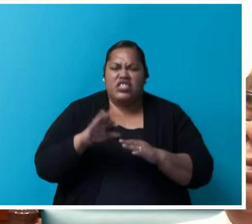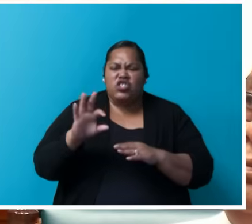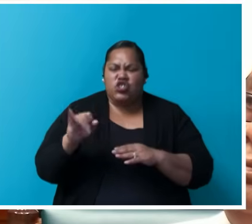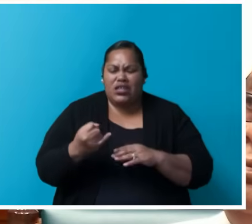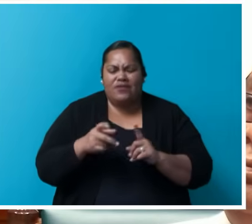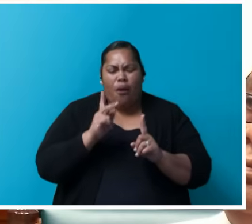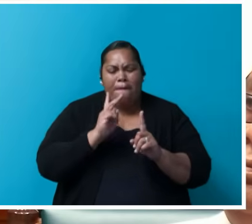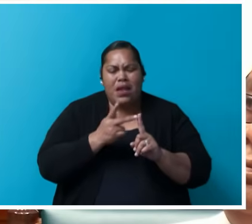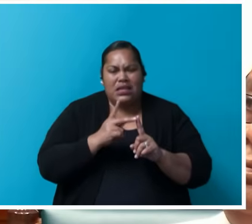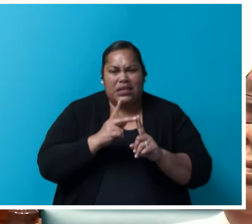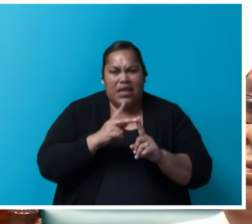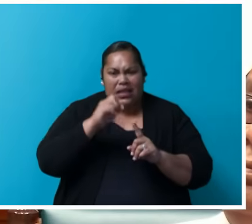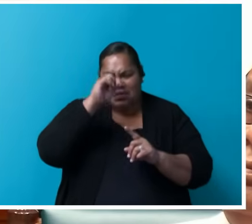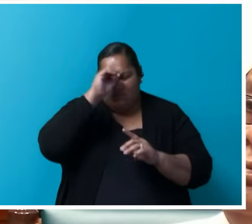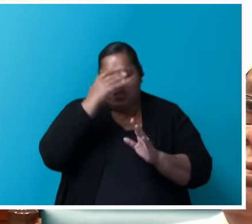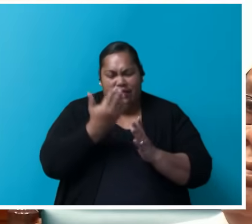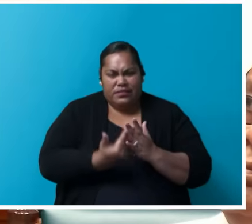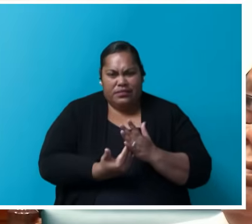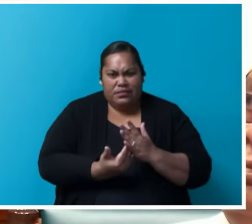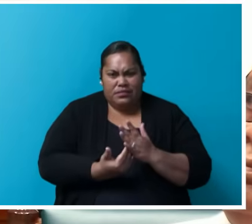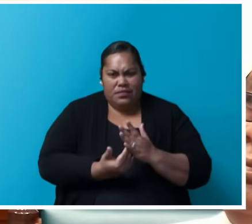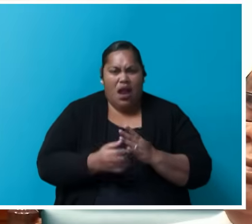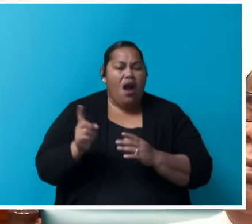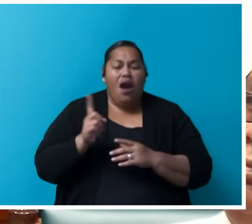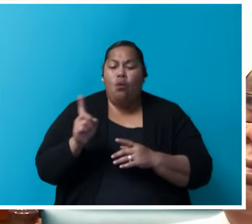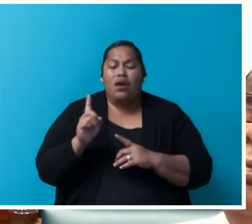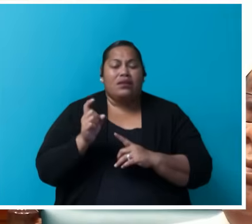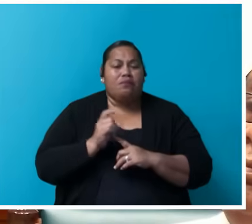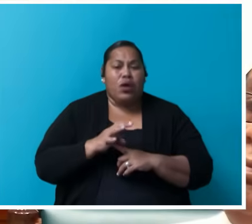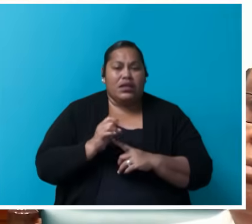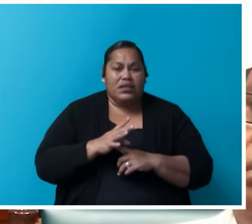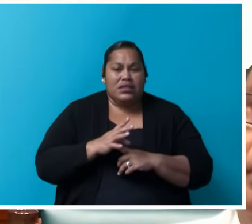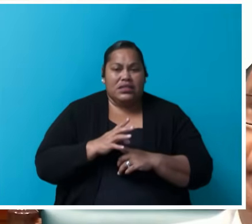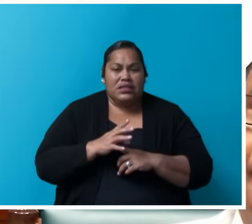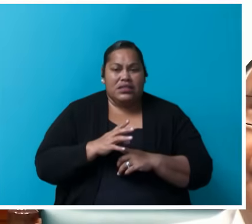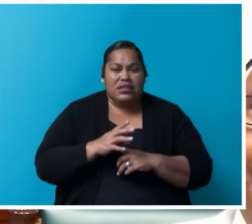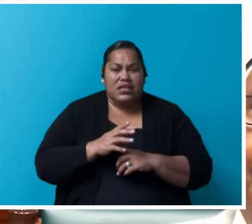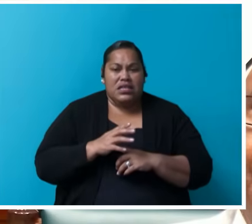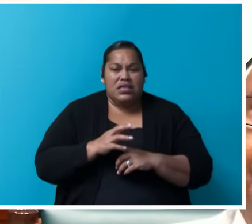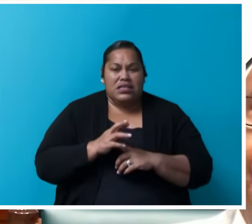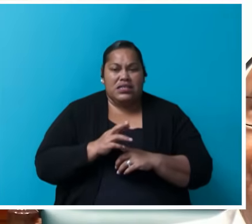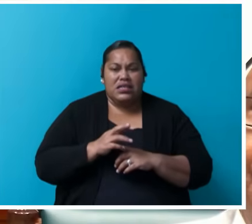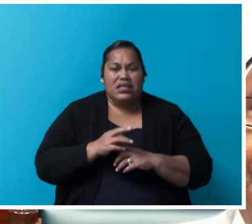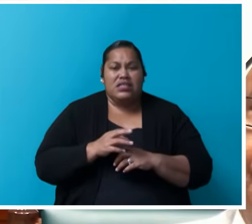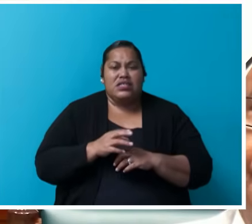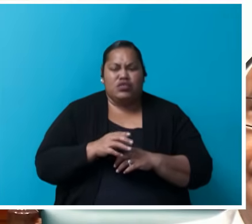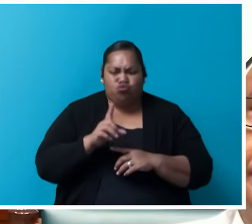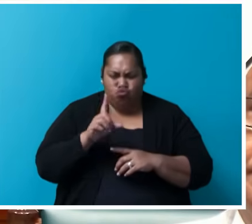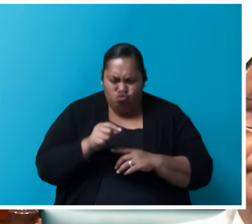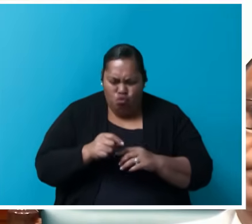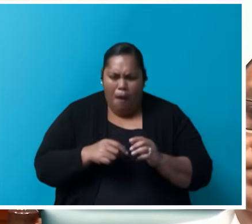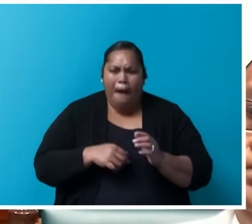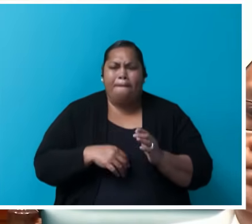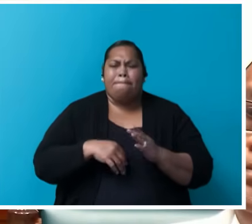political expediency. What is important is restoration of a place of worship that